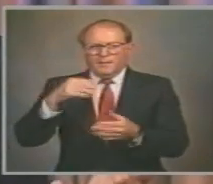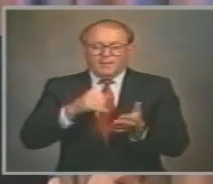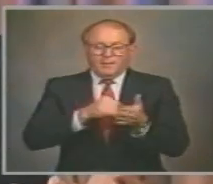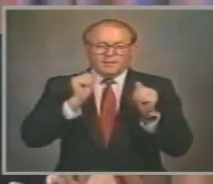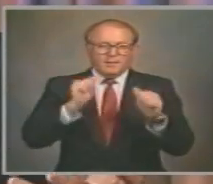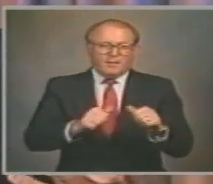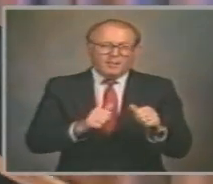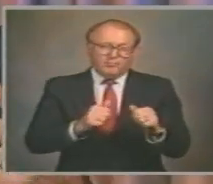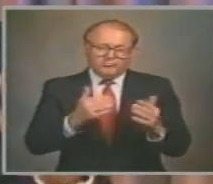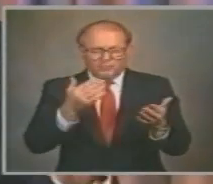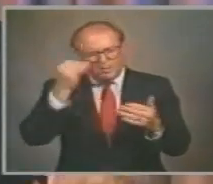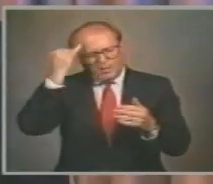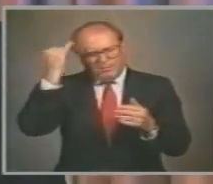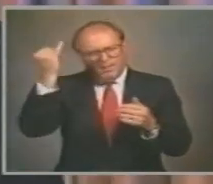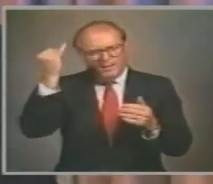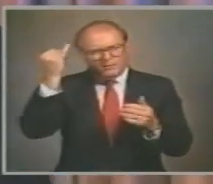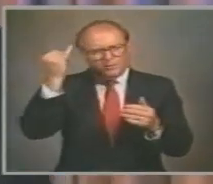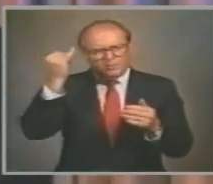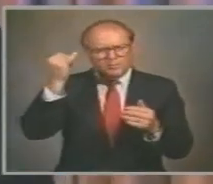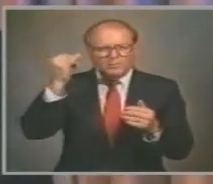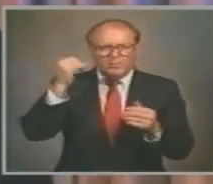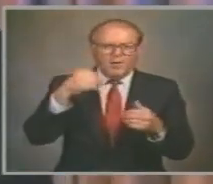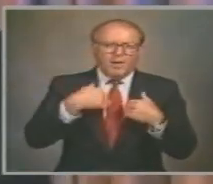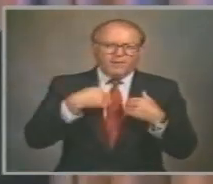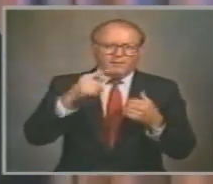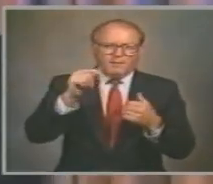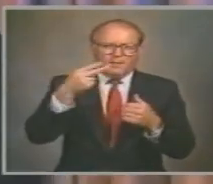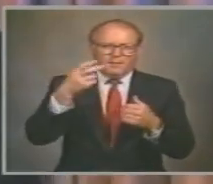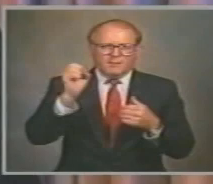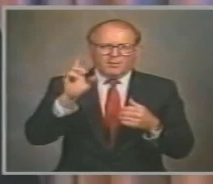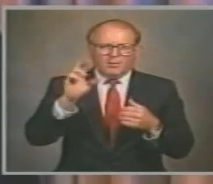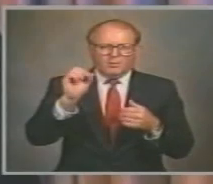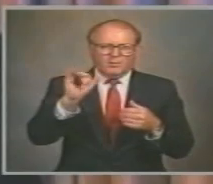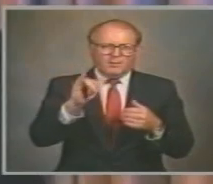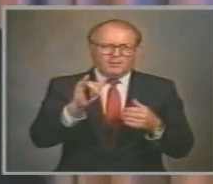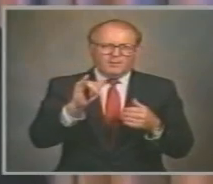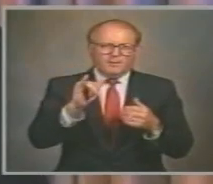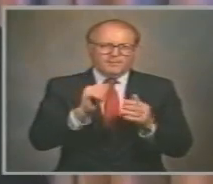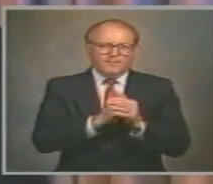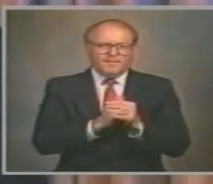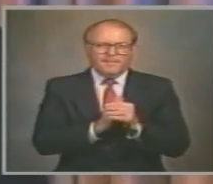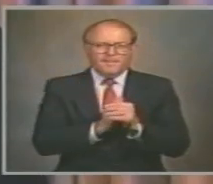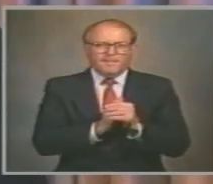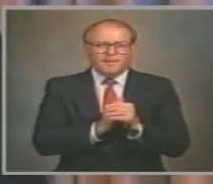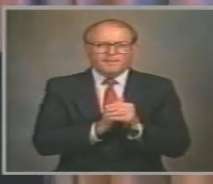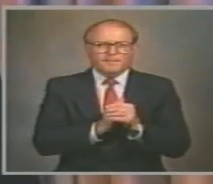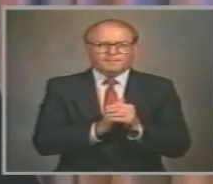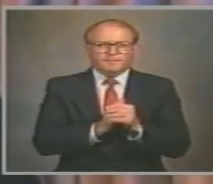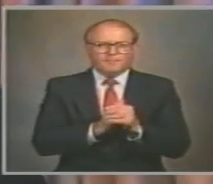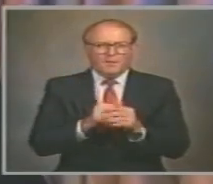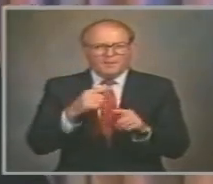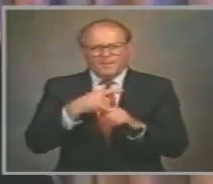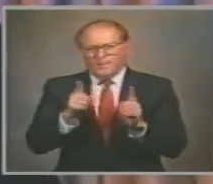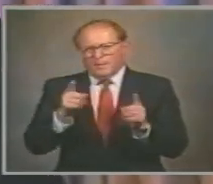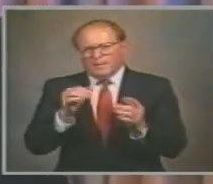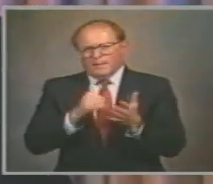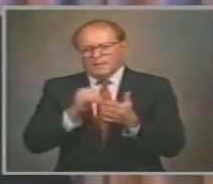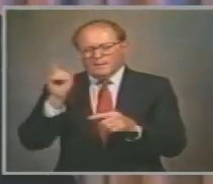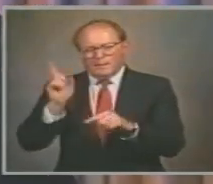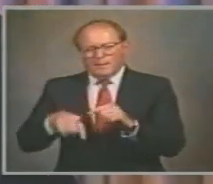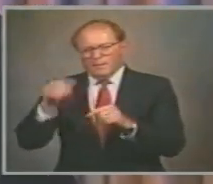theorize, and that's what the Big Bang theory is. It's a theory. But it cannot